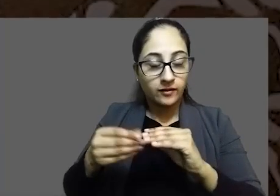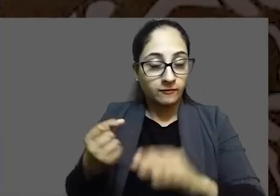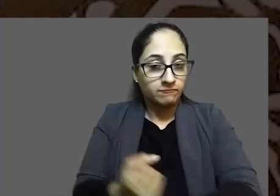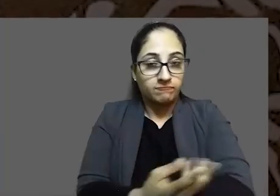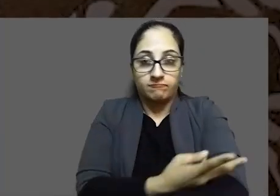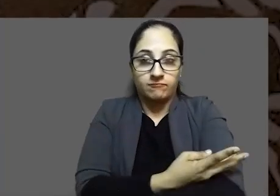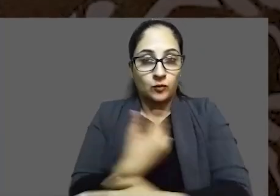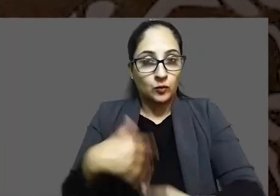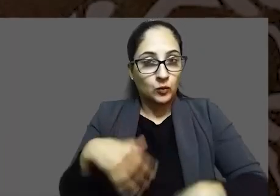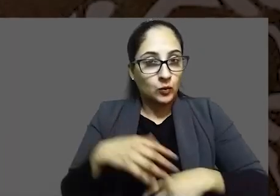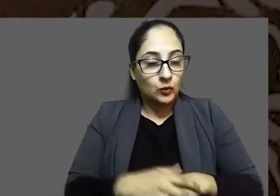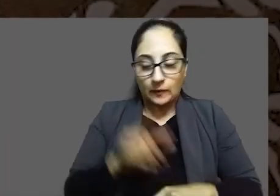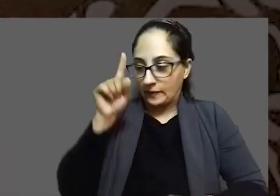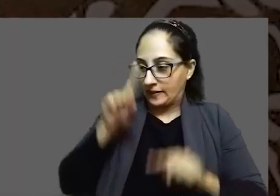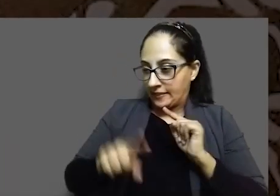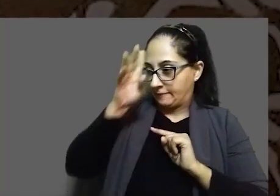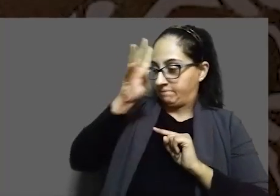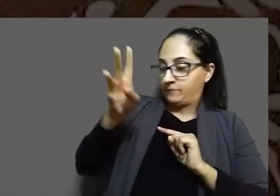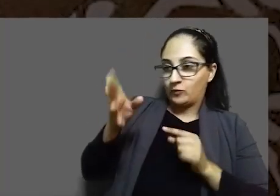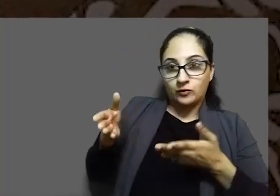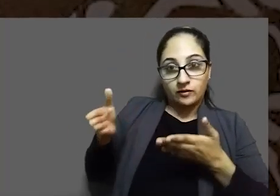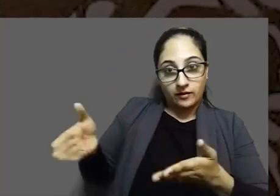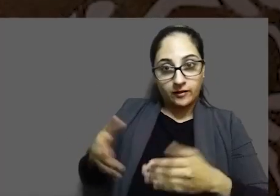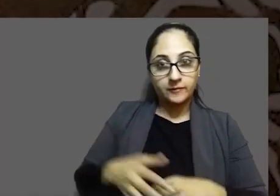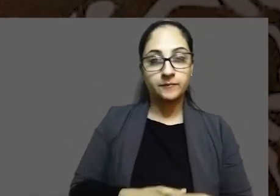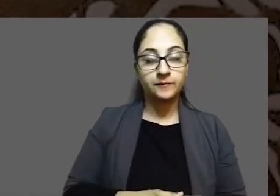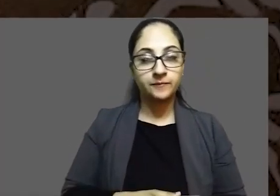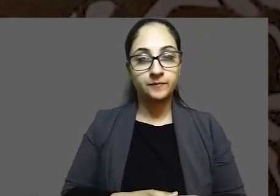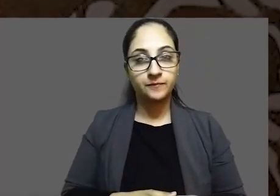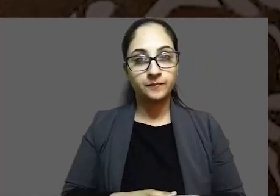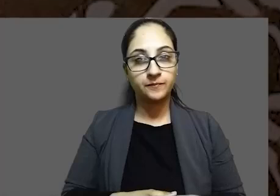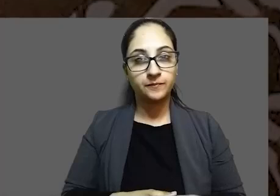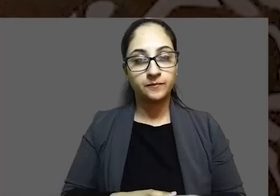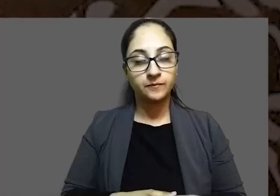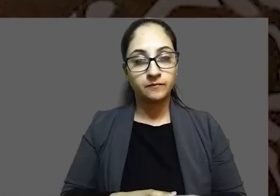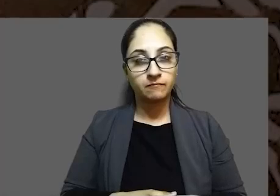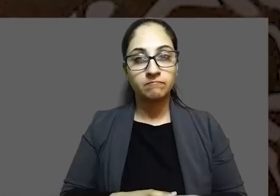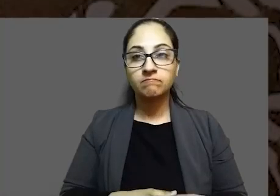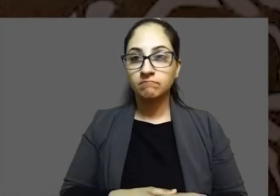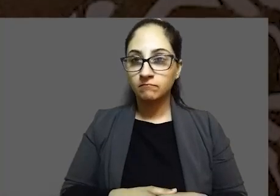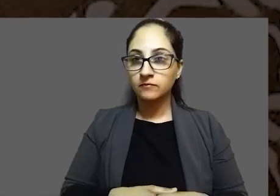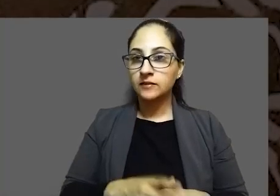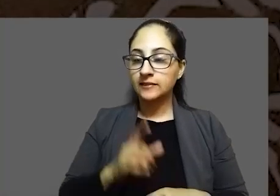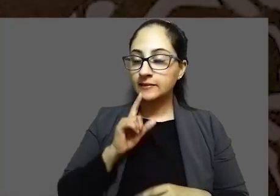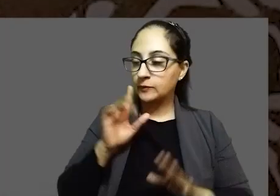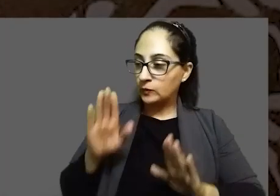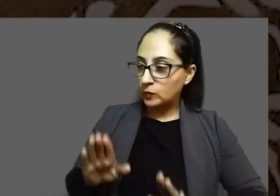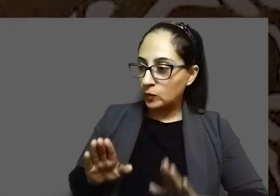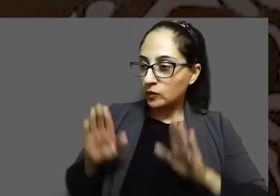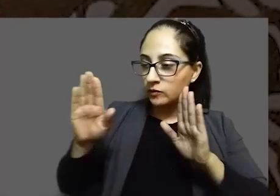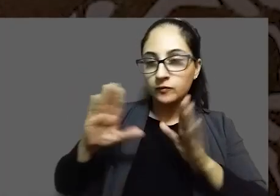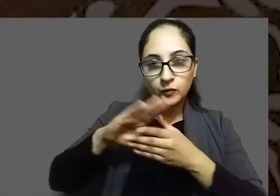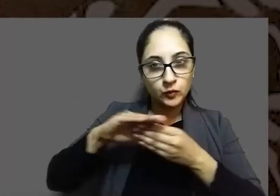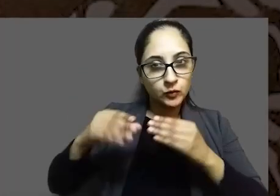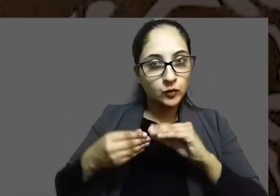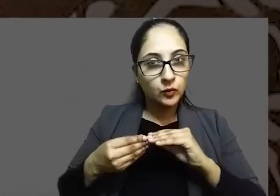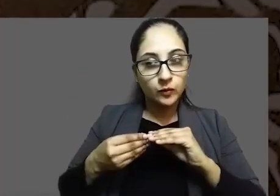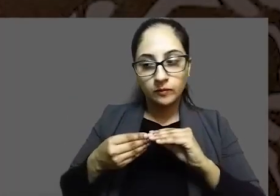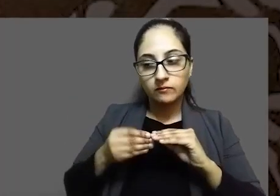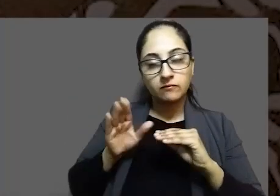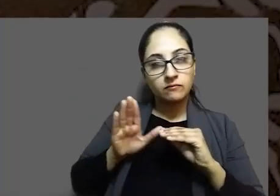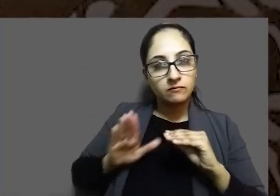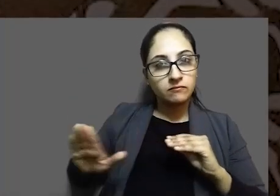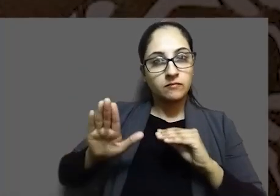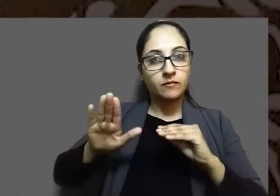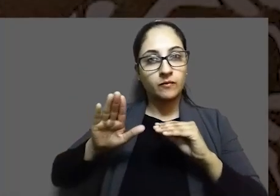Bayt lived in a manner so aligned with their faith and the example of Imam Ali makes me wonder how we today